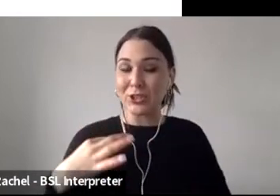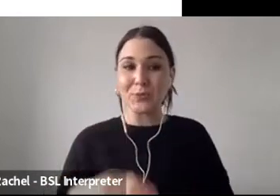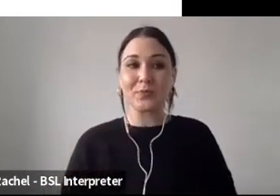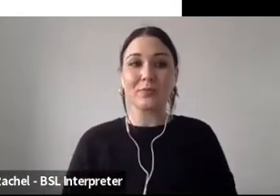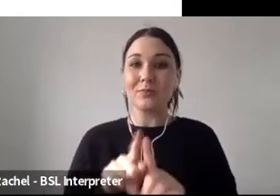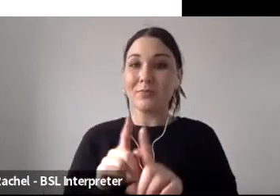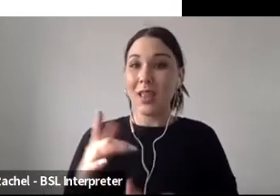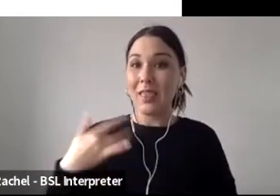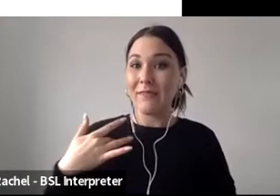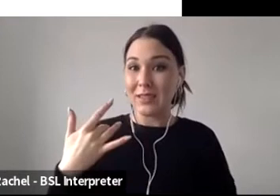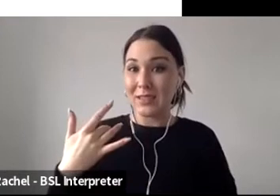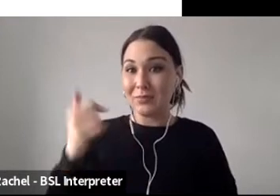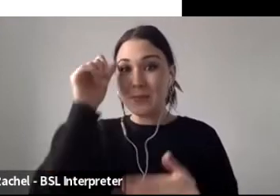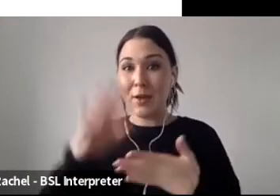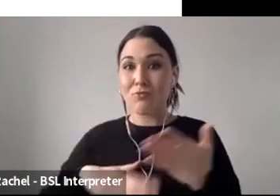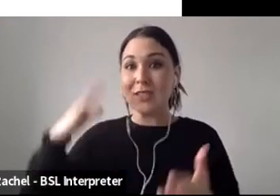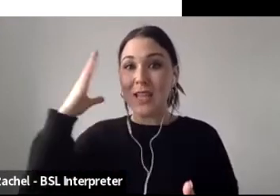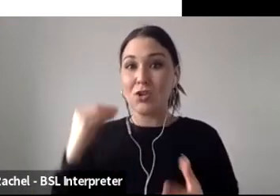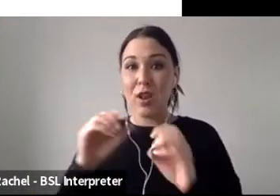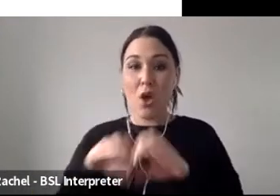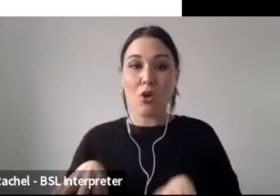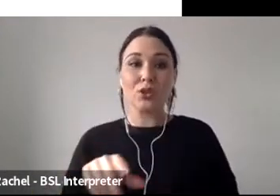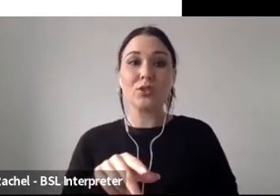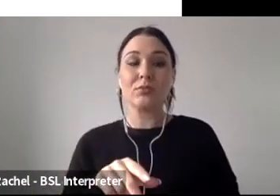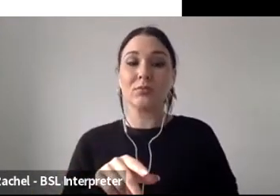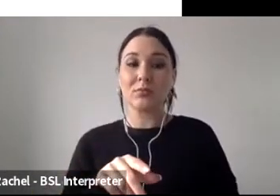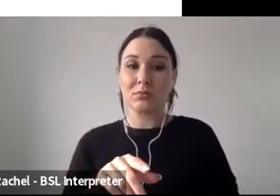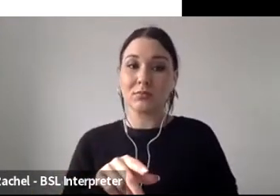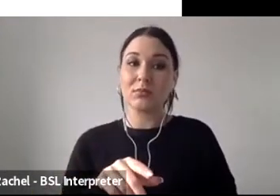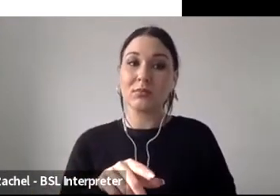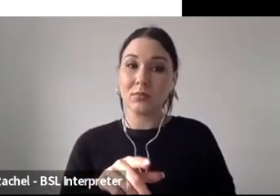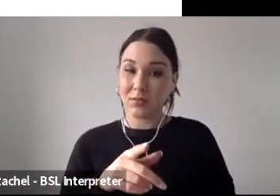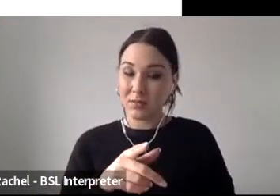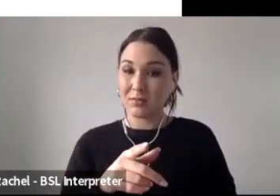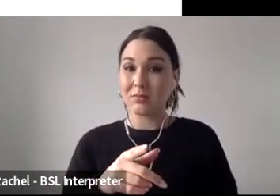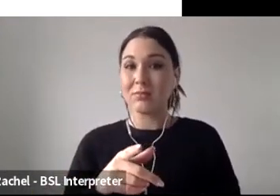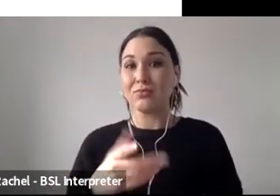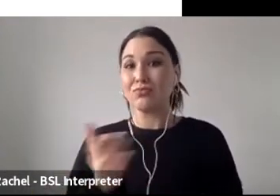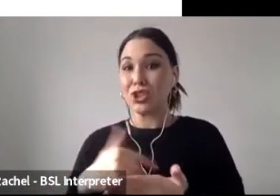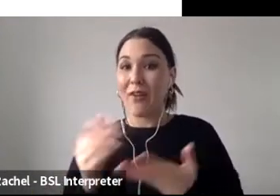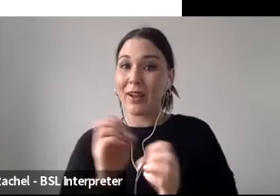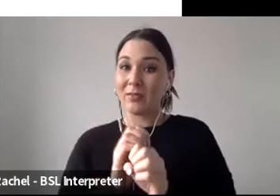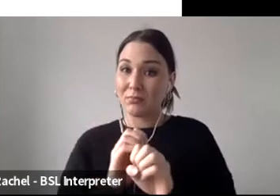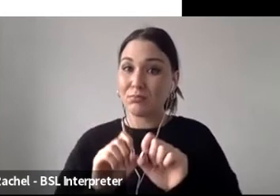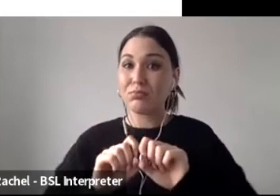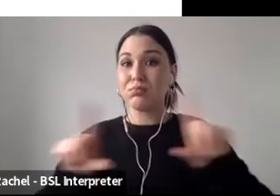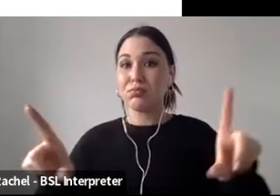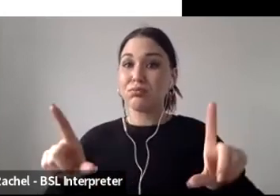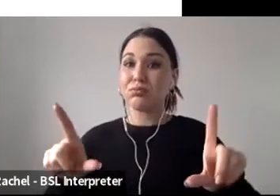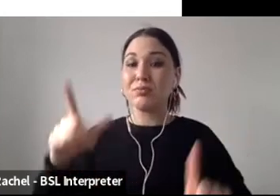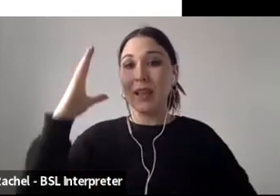He's lived experience of hearing loss, and later on will share information about hearing aids linked to